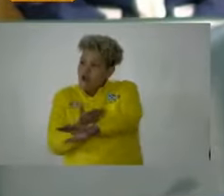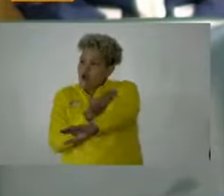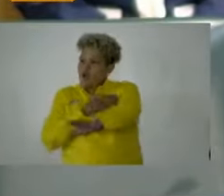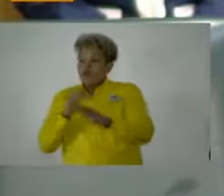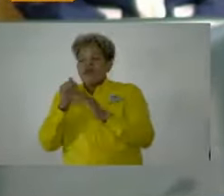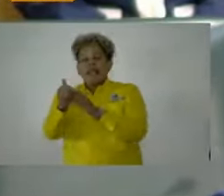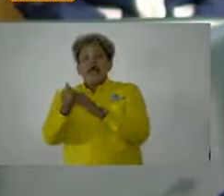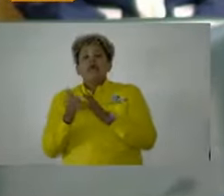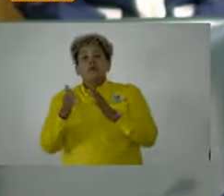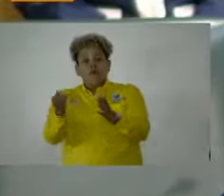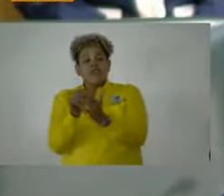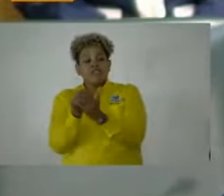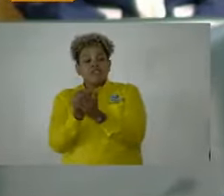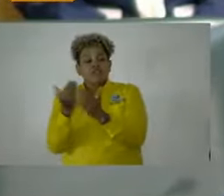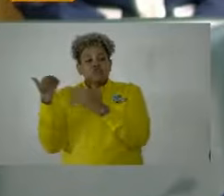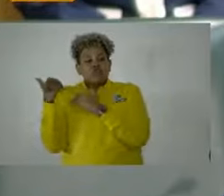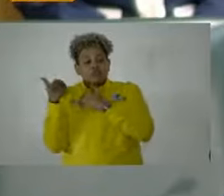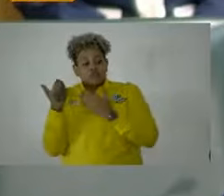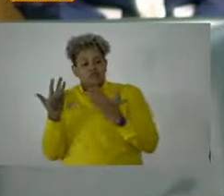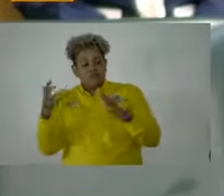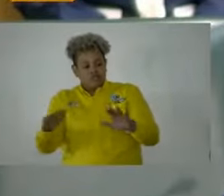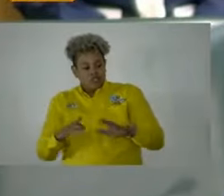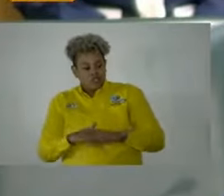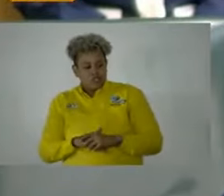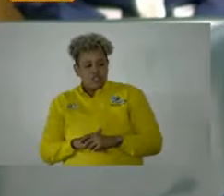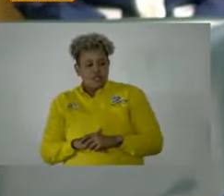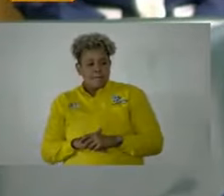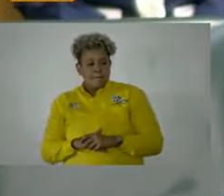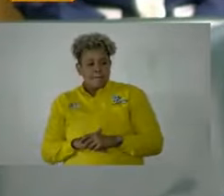on fiscal responsibility.